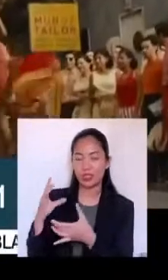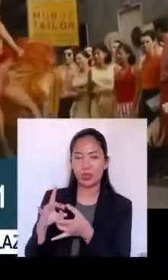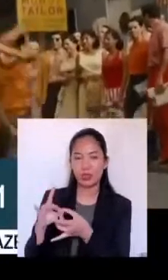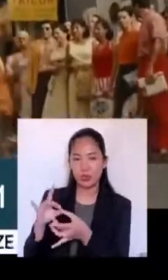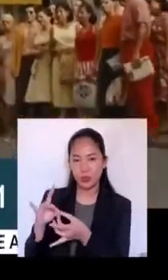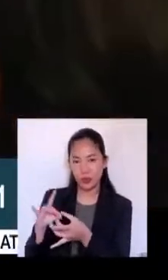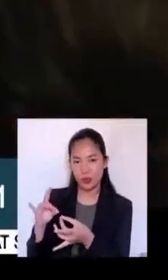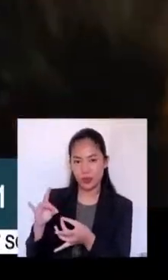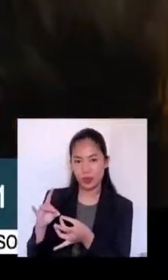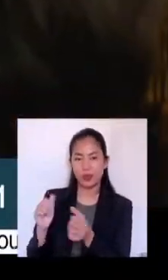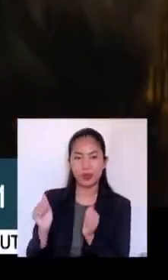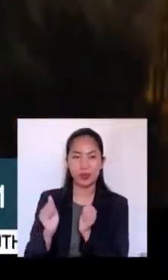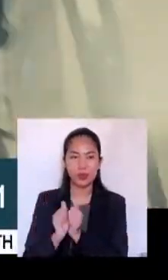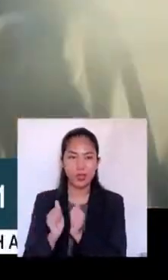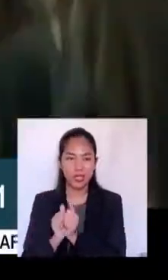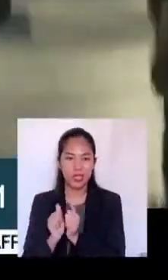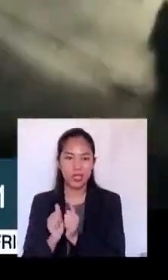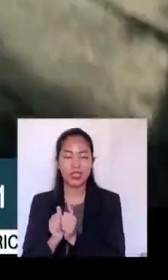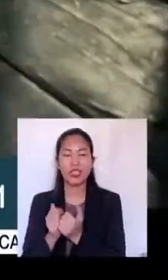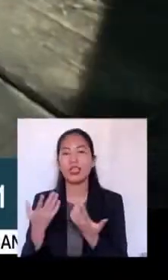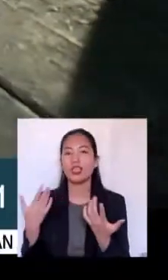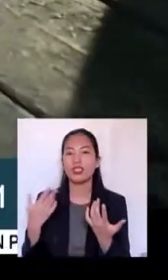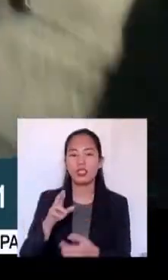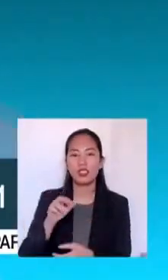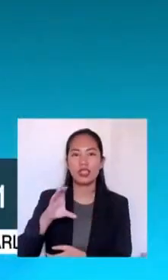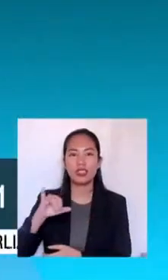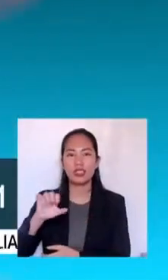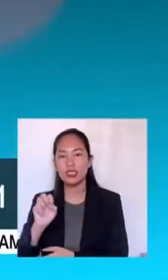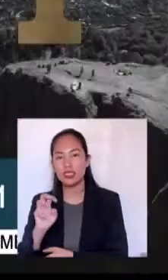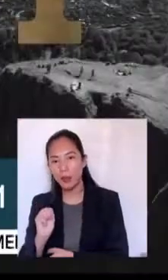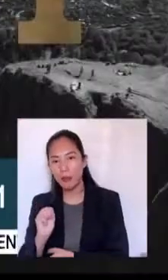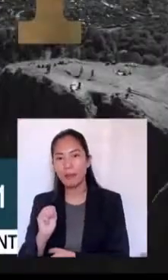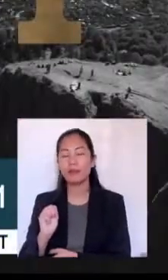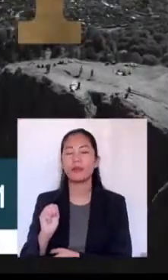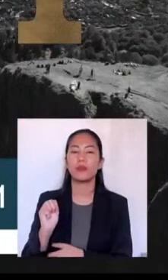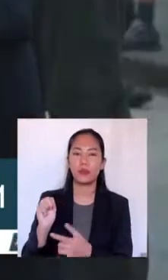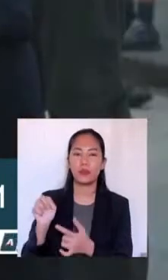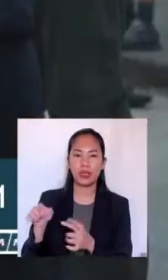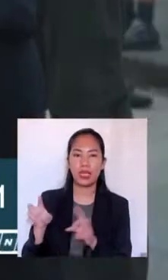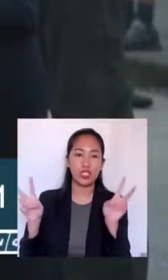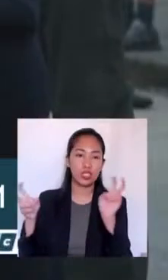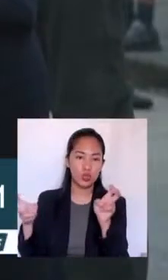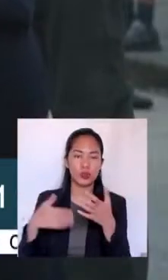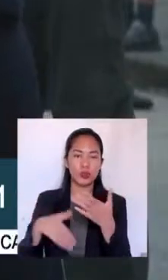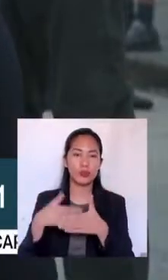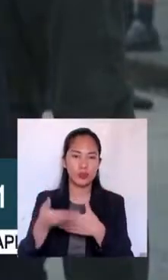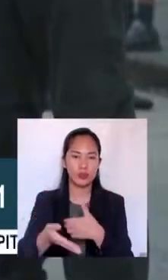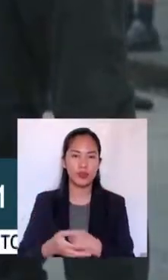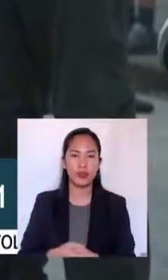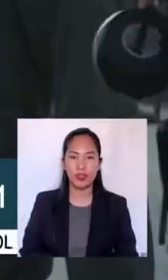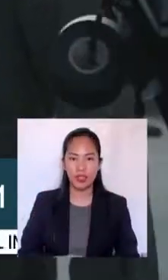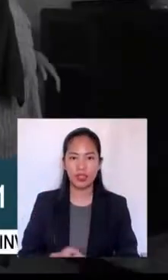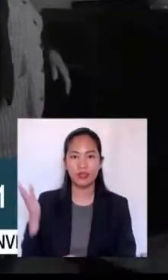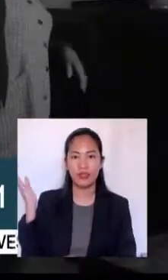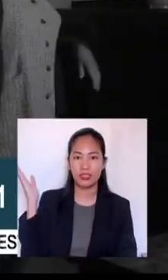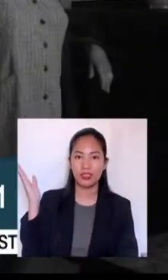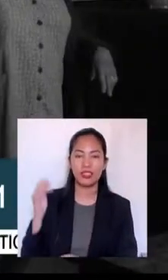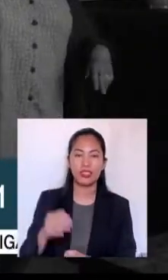with racism and gentrification as backdrops. Two. Belfast. Kenneth Branagh writes and directs